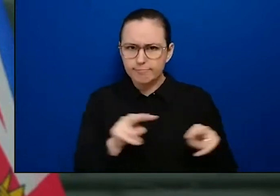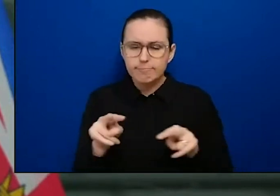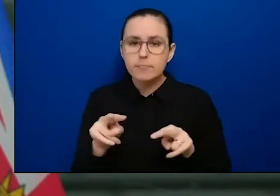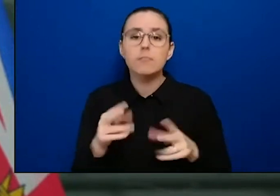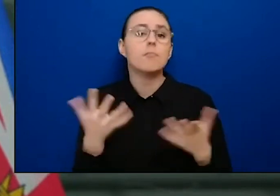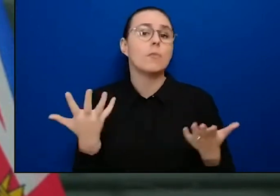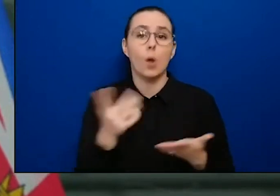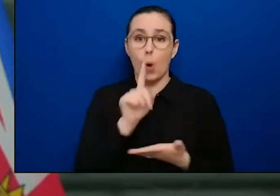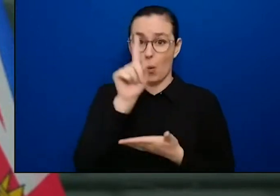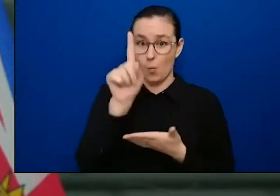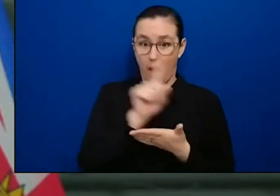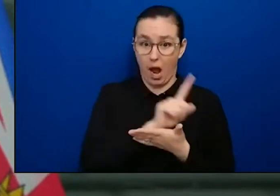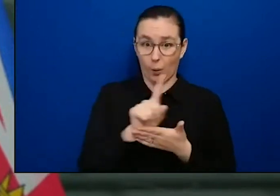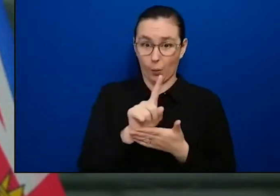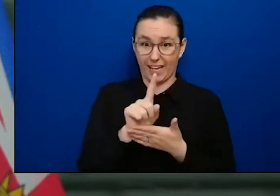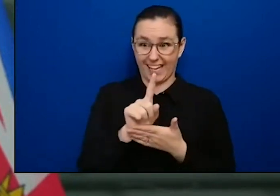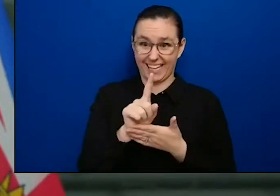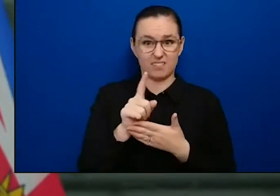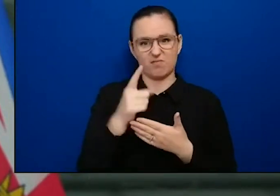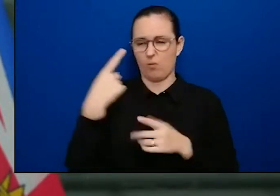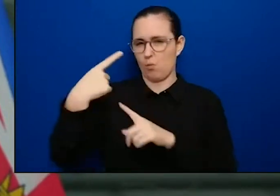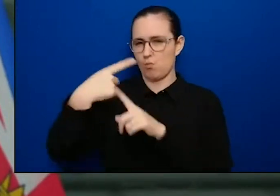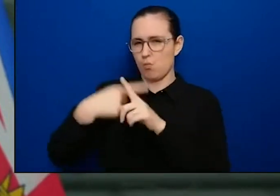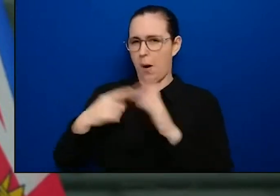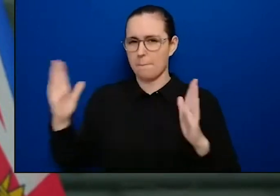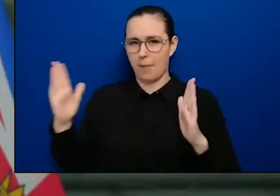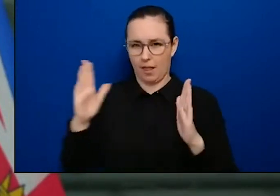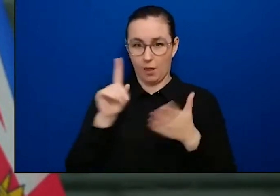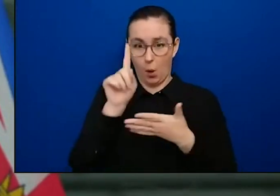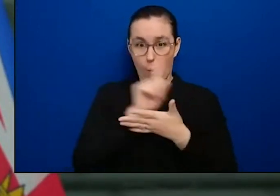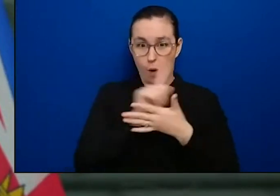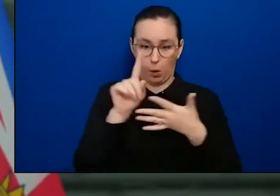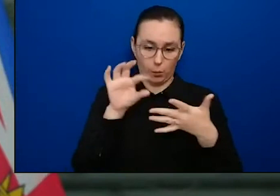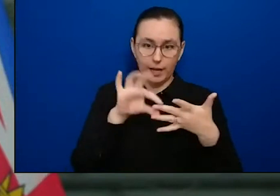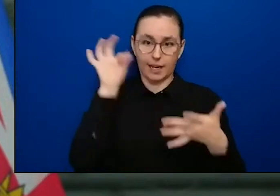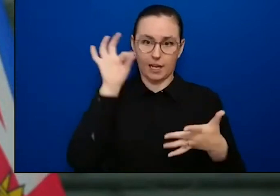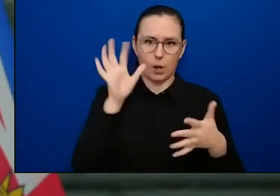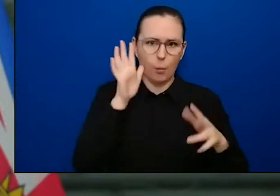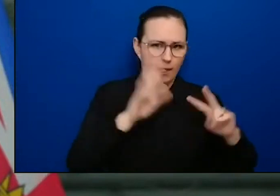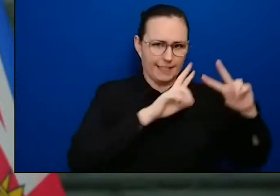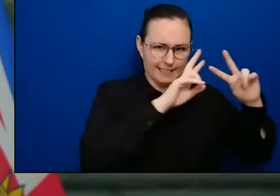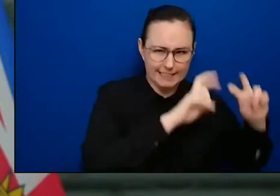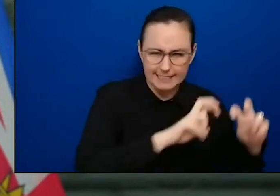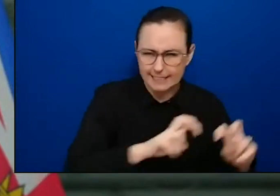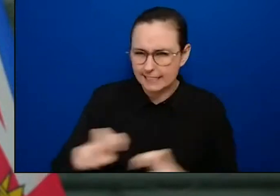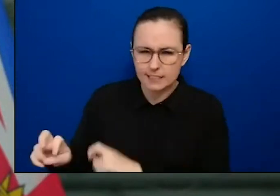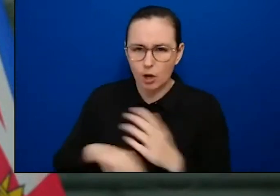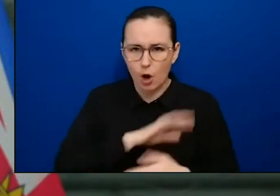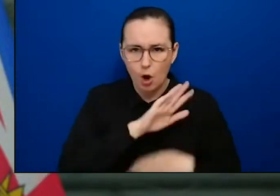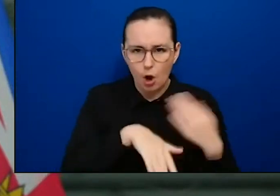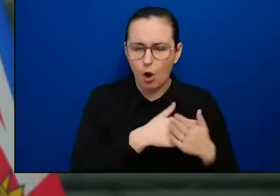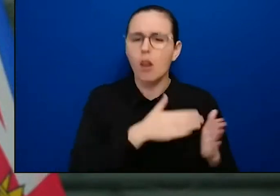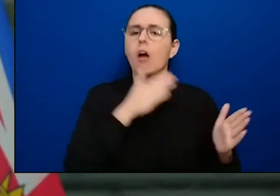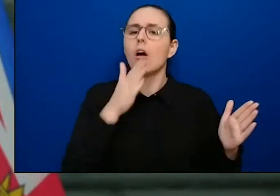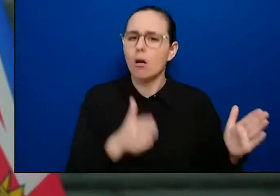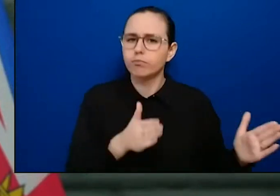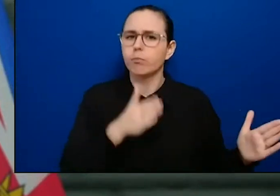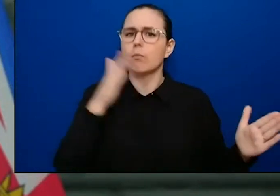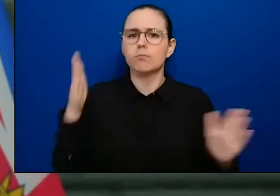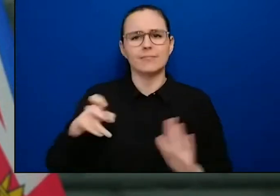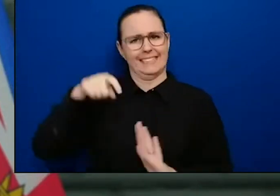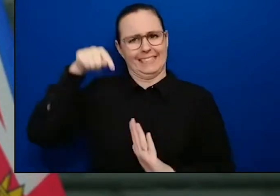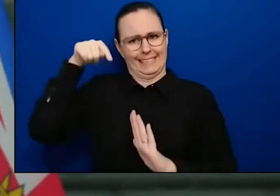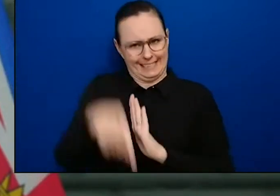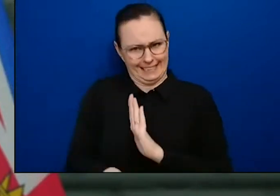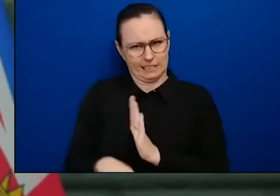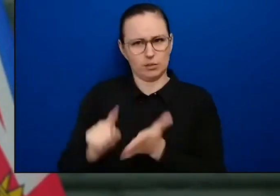week. Plus, from the beginning, we have been doing a whole genome sequencing on any positive COVID